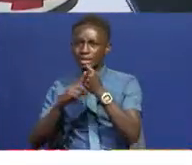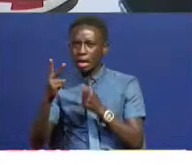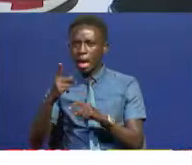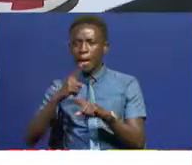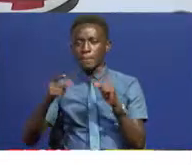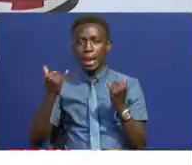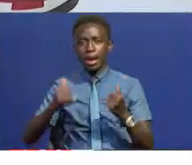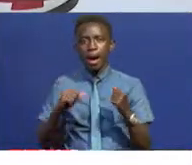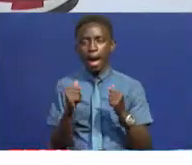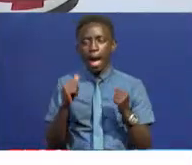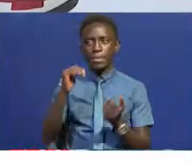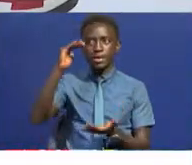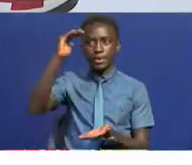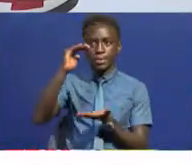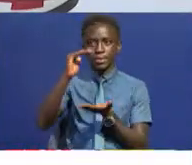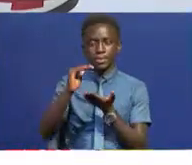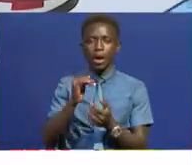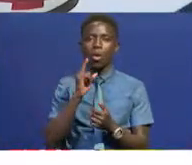of 130. So